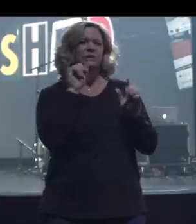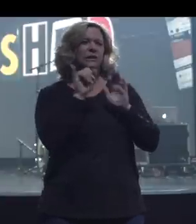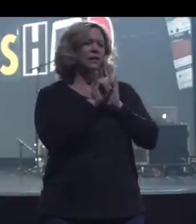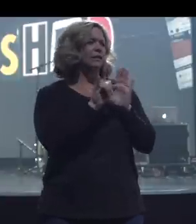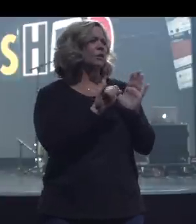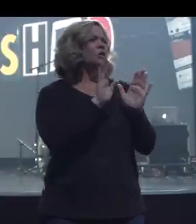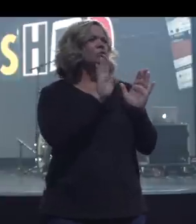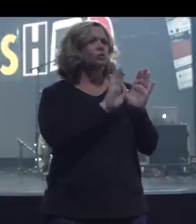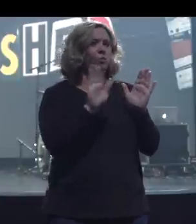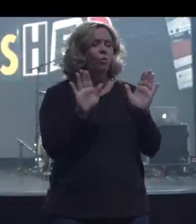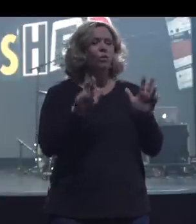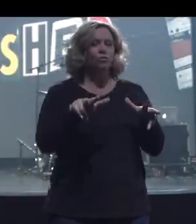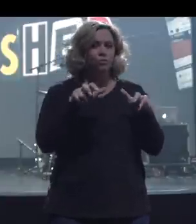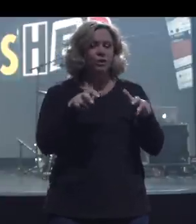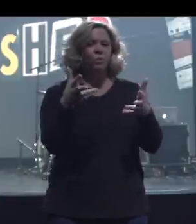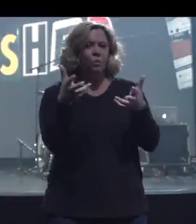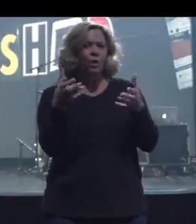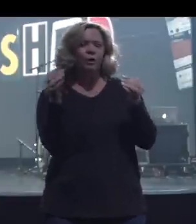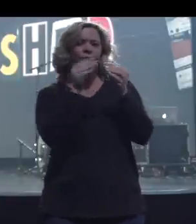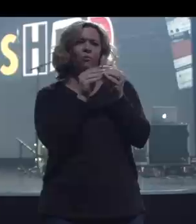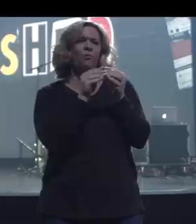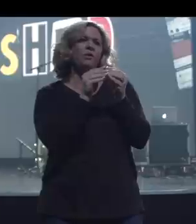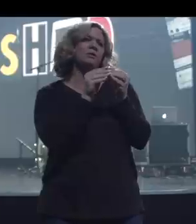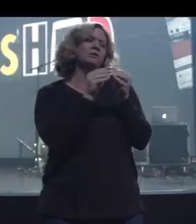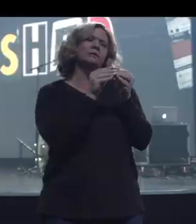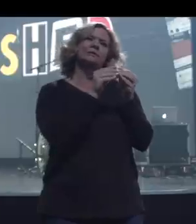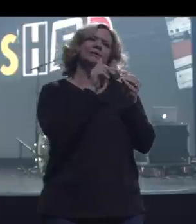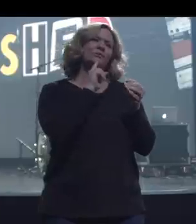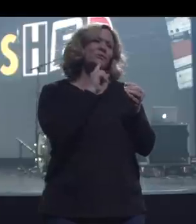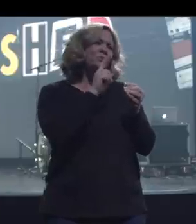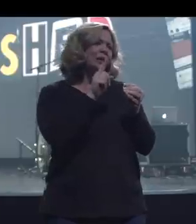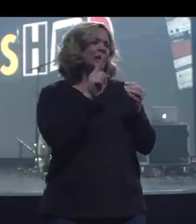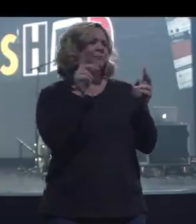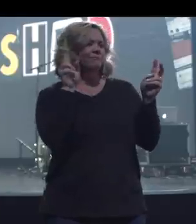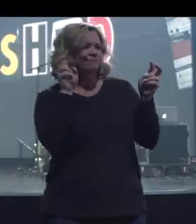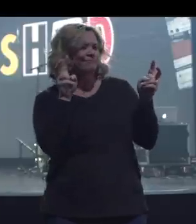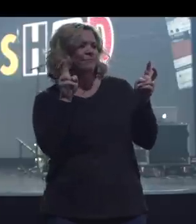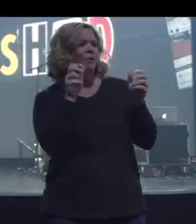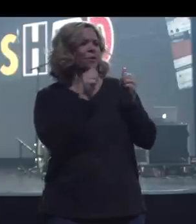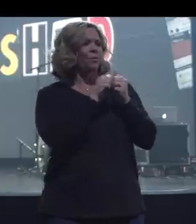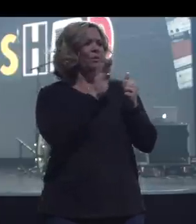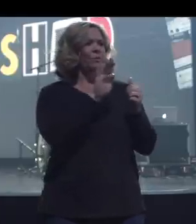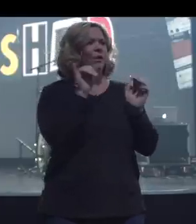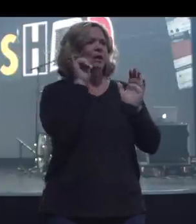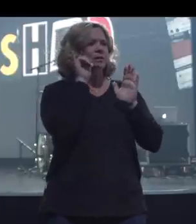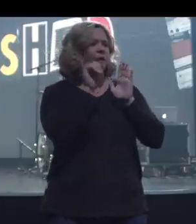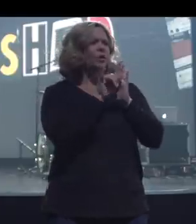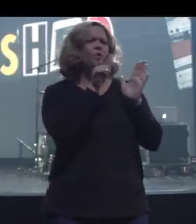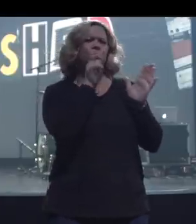Your greed, your wanting more-ishness is really an issue with your identity.